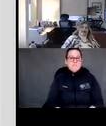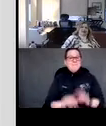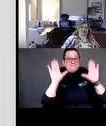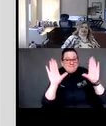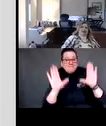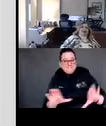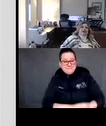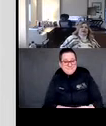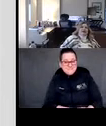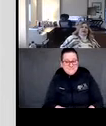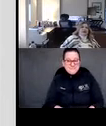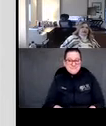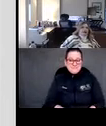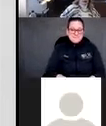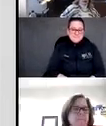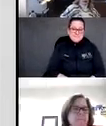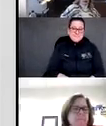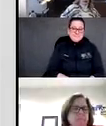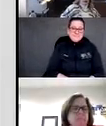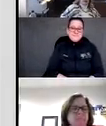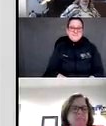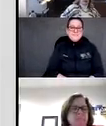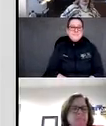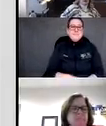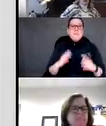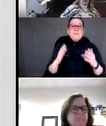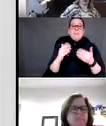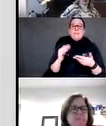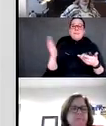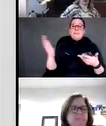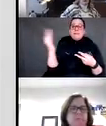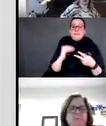Excellent. And then next,